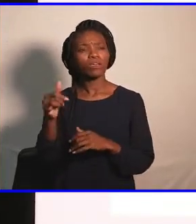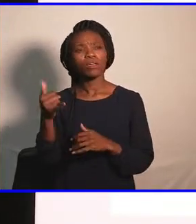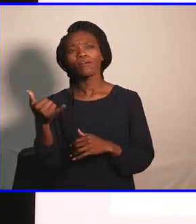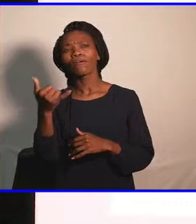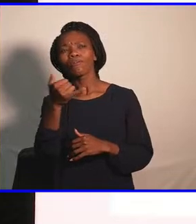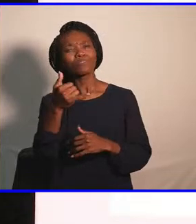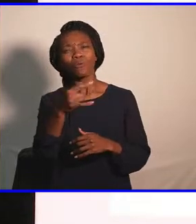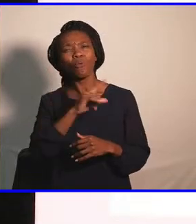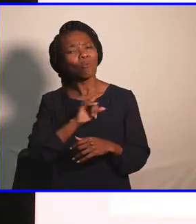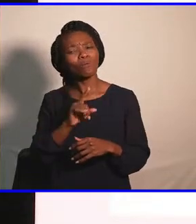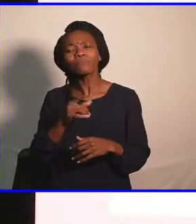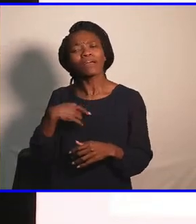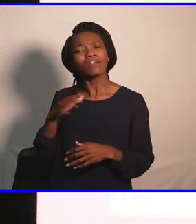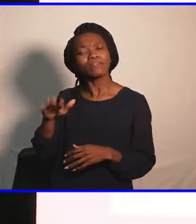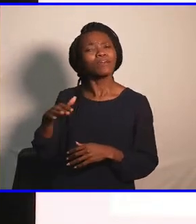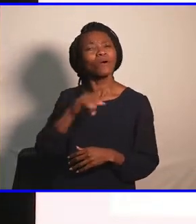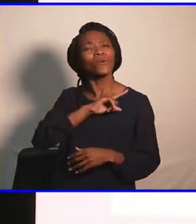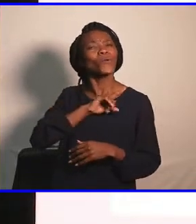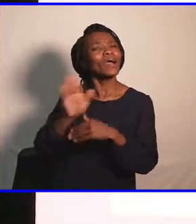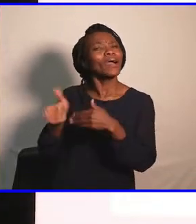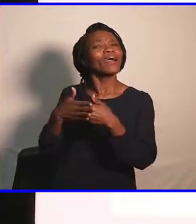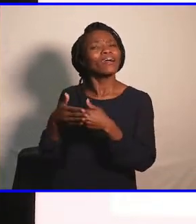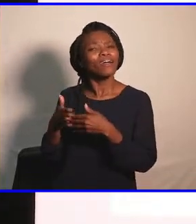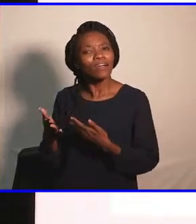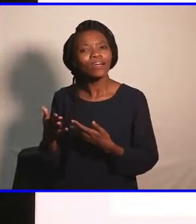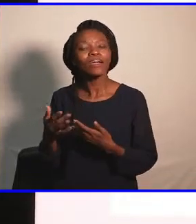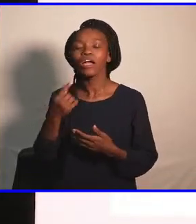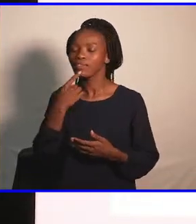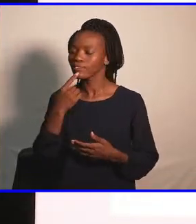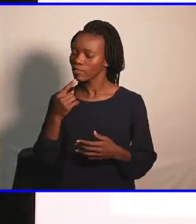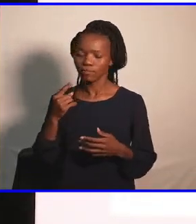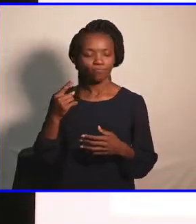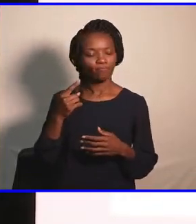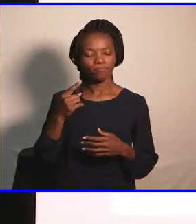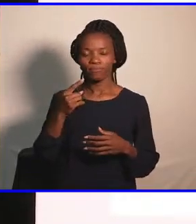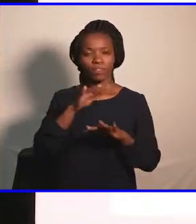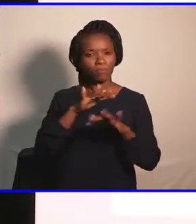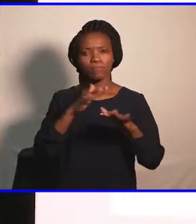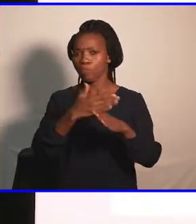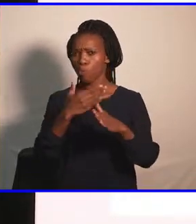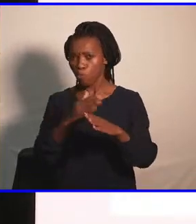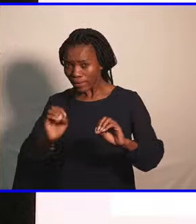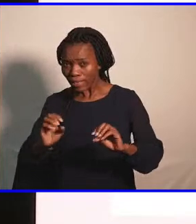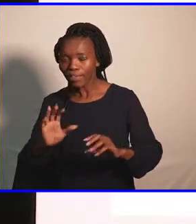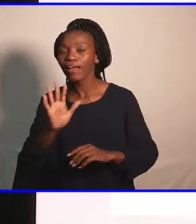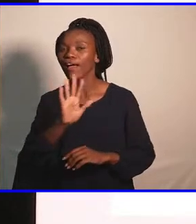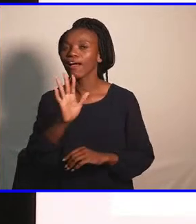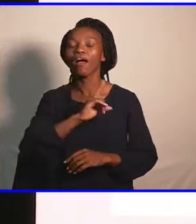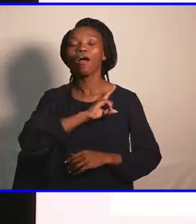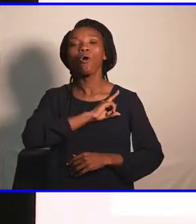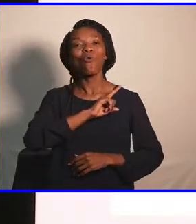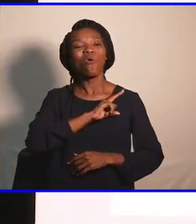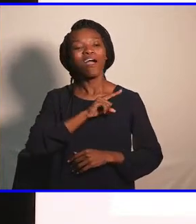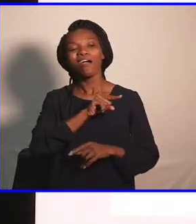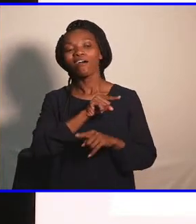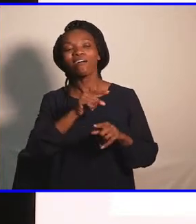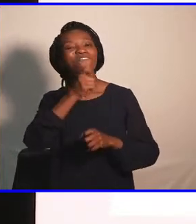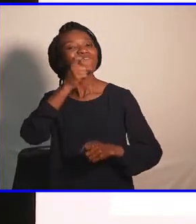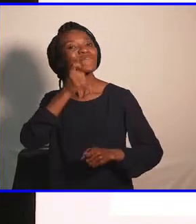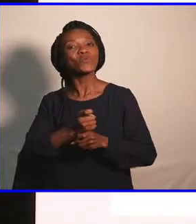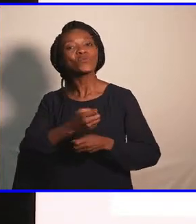why are you closing it? So that nobody goes to work. He would say, no, because they refuse to give